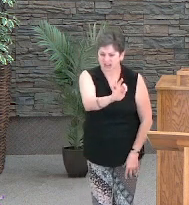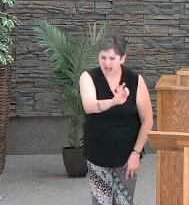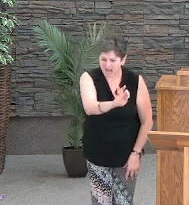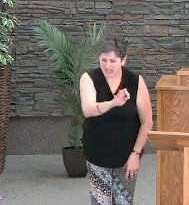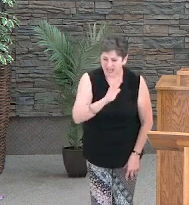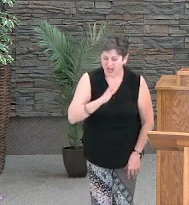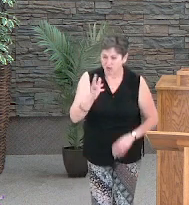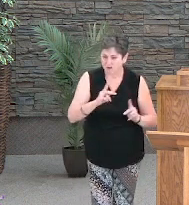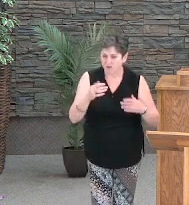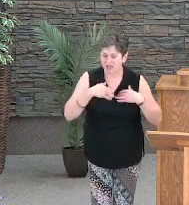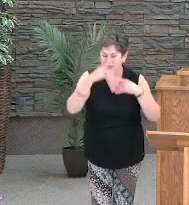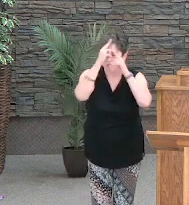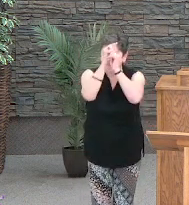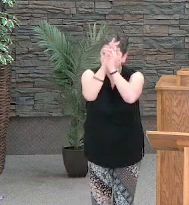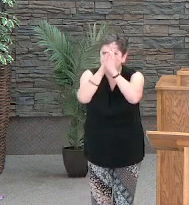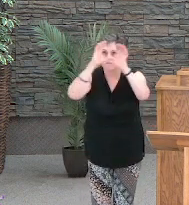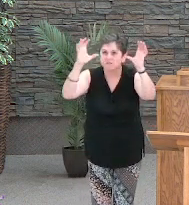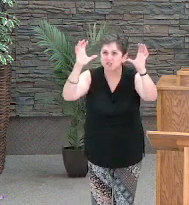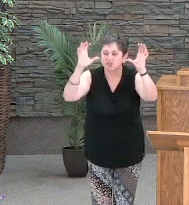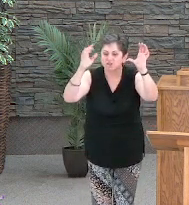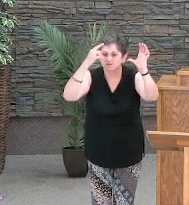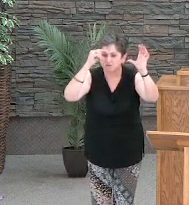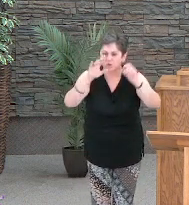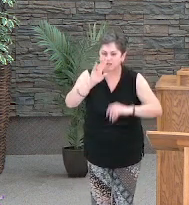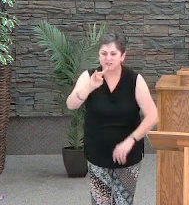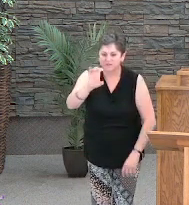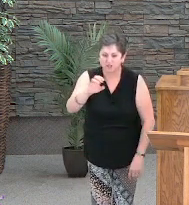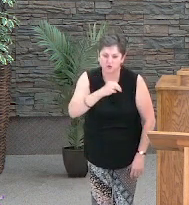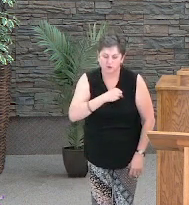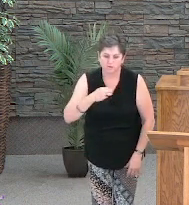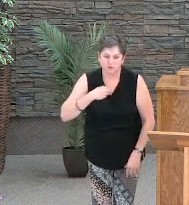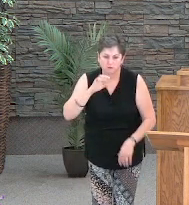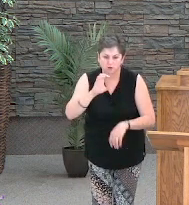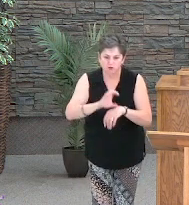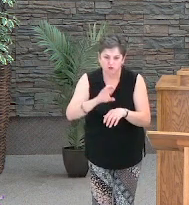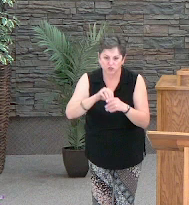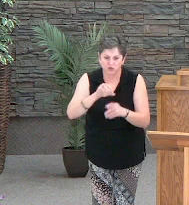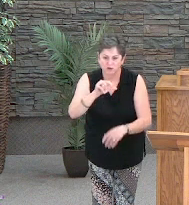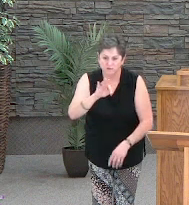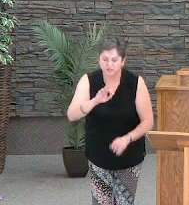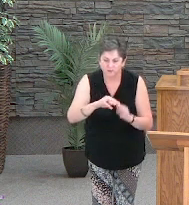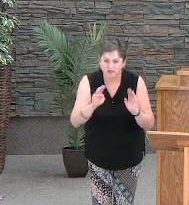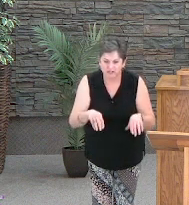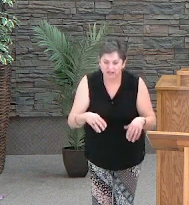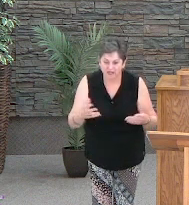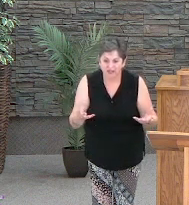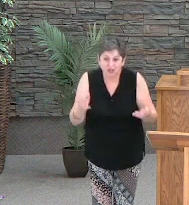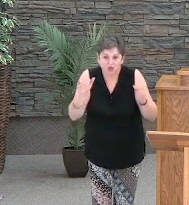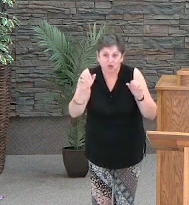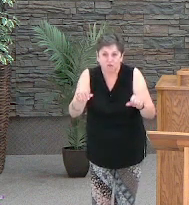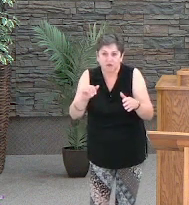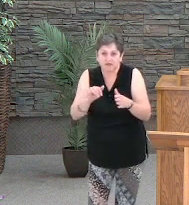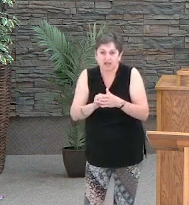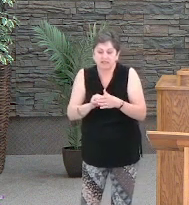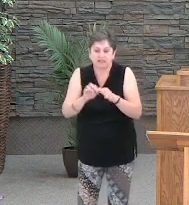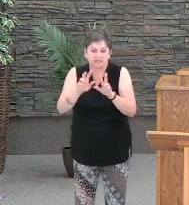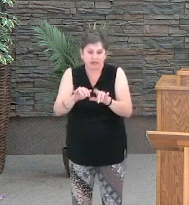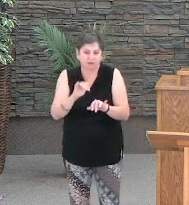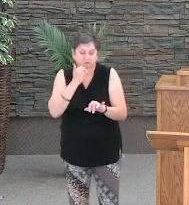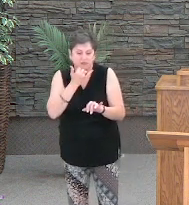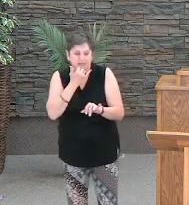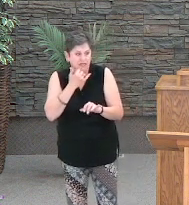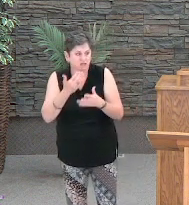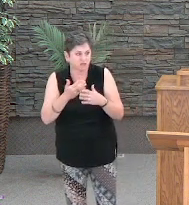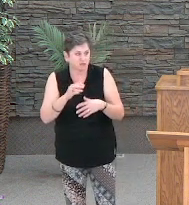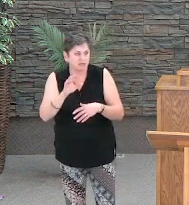our people had the vision for a 700-member church in Great Falls, Montana. Now, it could be that that's a typo and it's